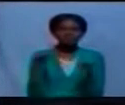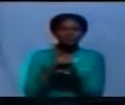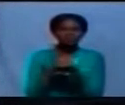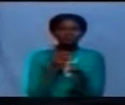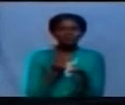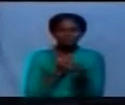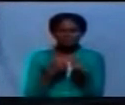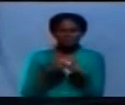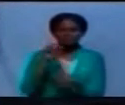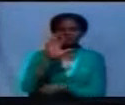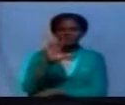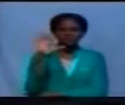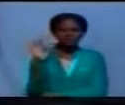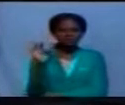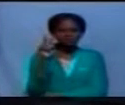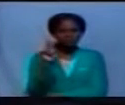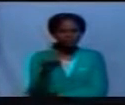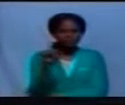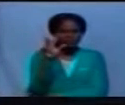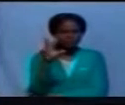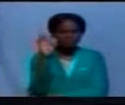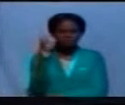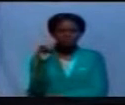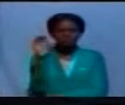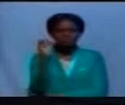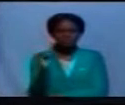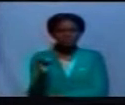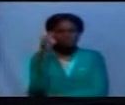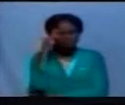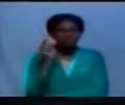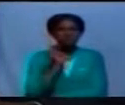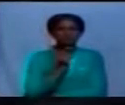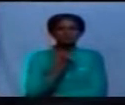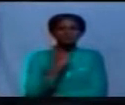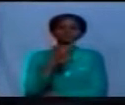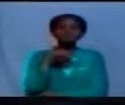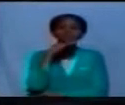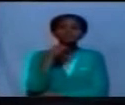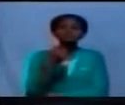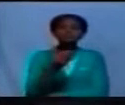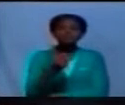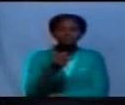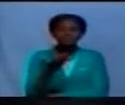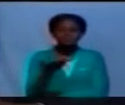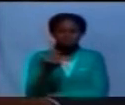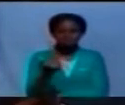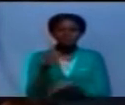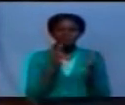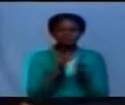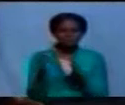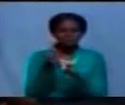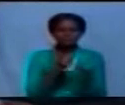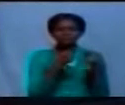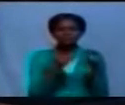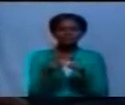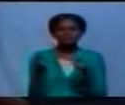to 59.3, almost 60%. That's fairly good enough in terms of achievements. These interventions have come from various players: